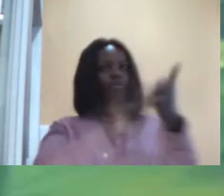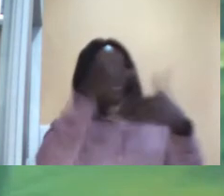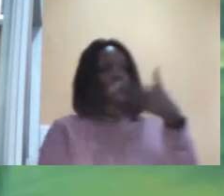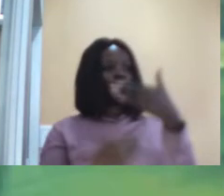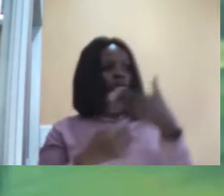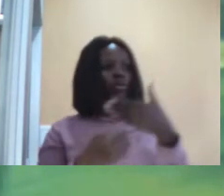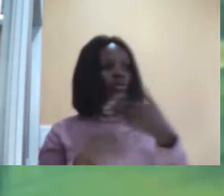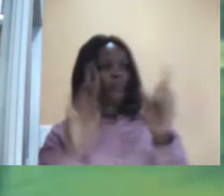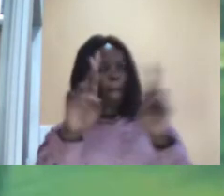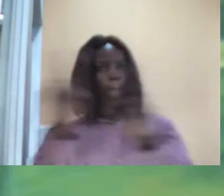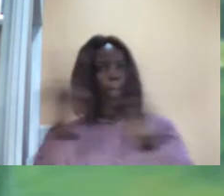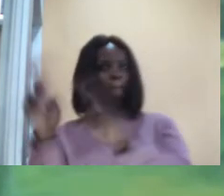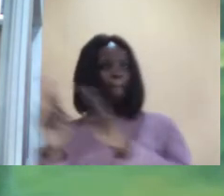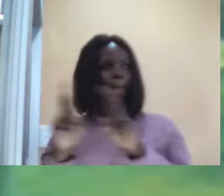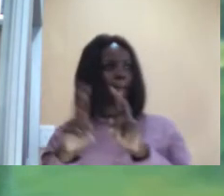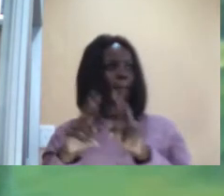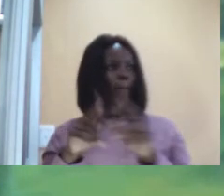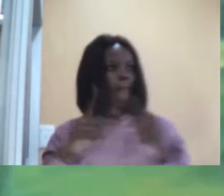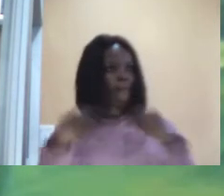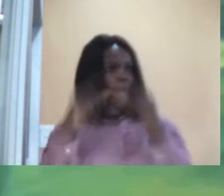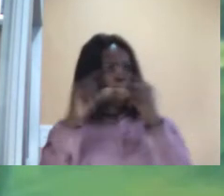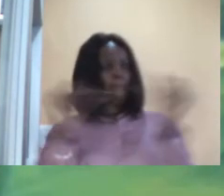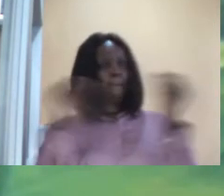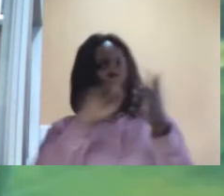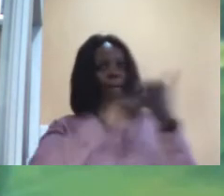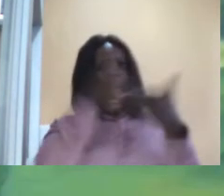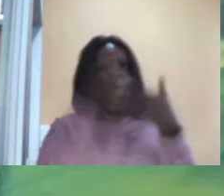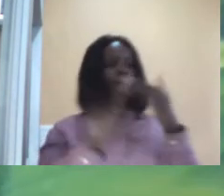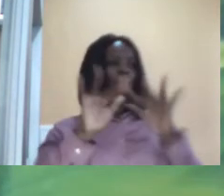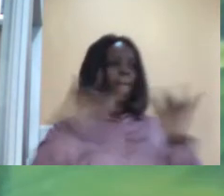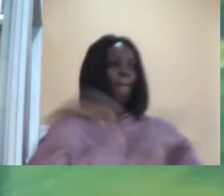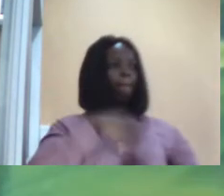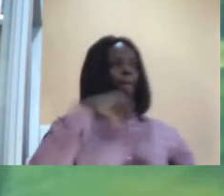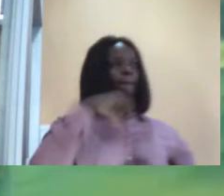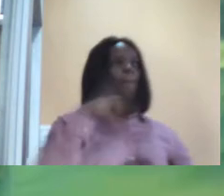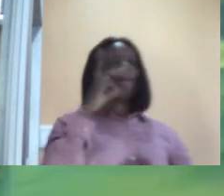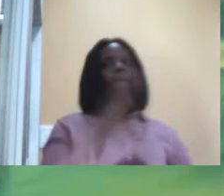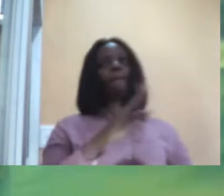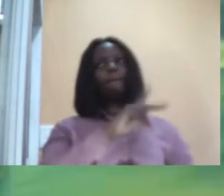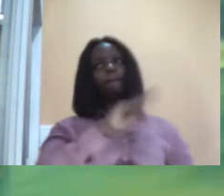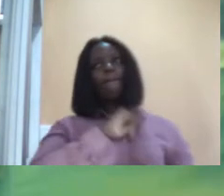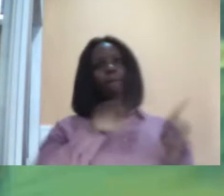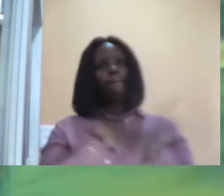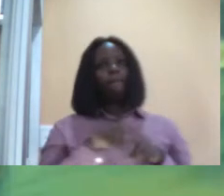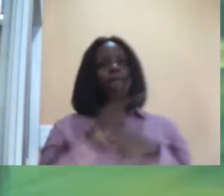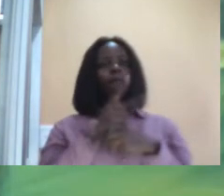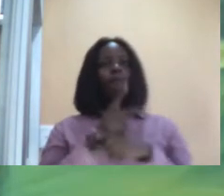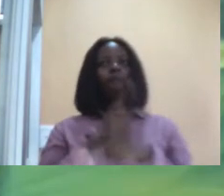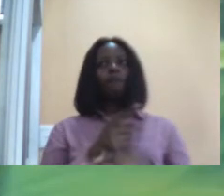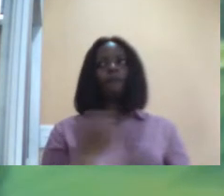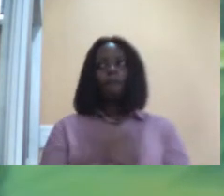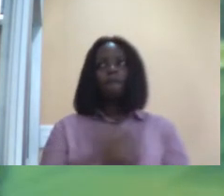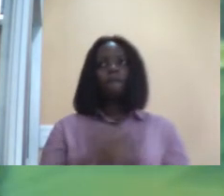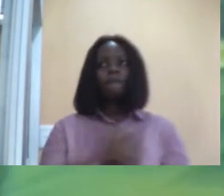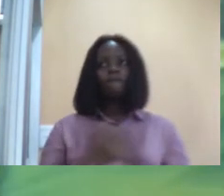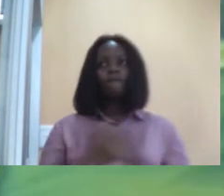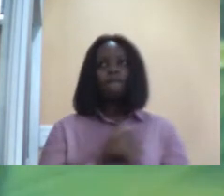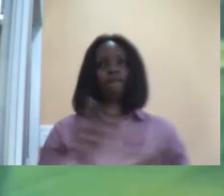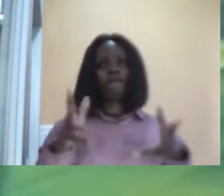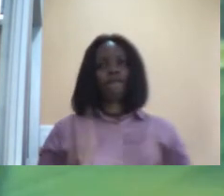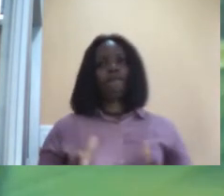that as we finish it, people will be proud of KwaZulu-Natal and be proud of the product that we are doing. With the work